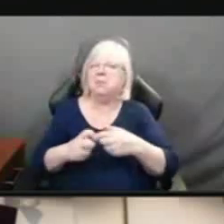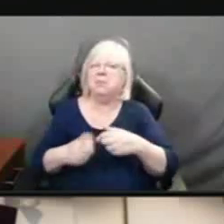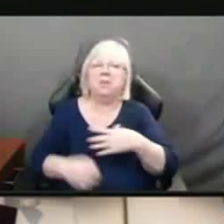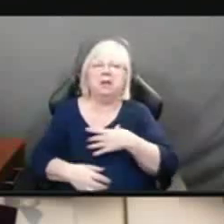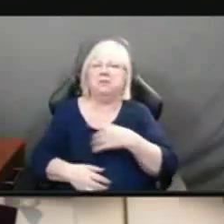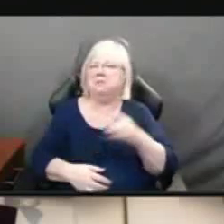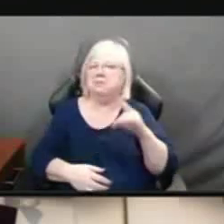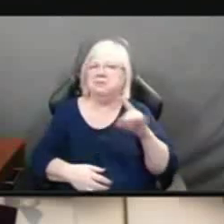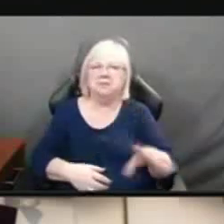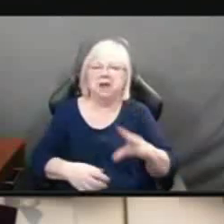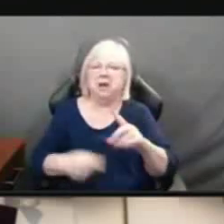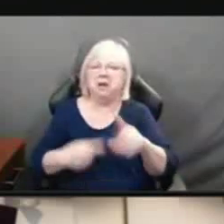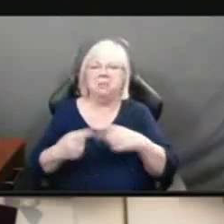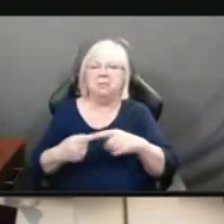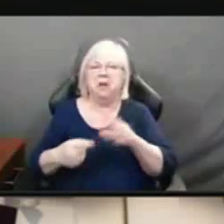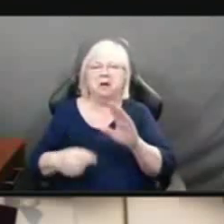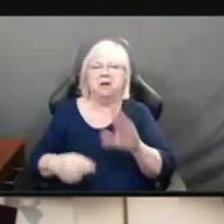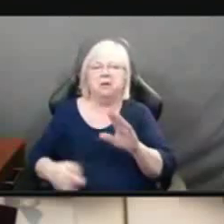your